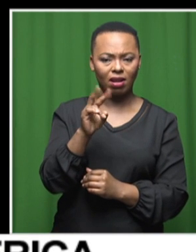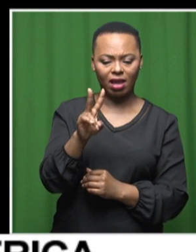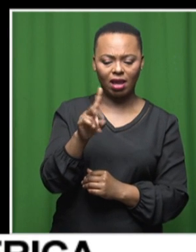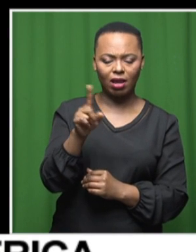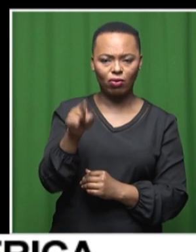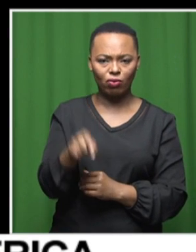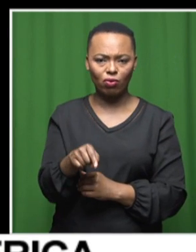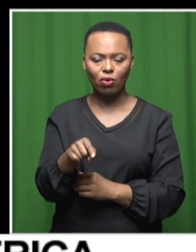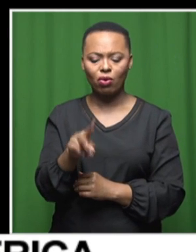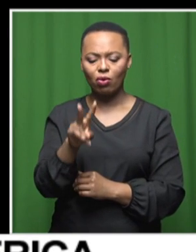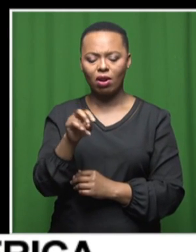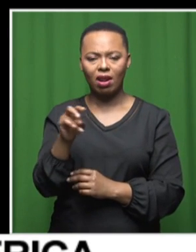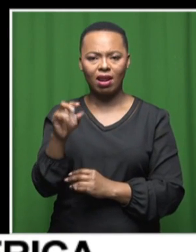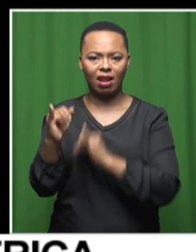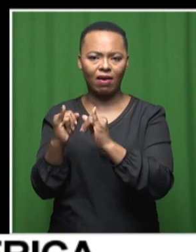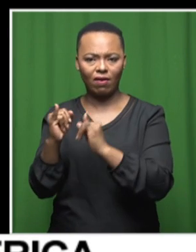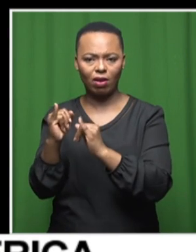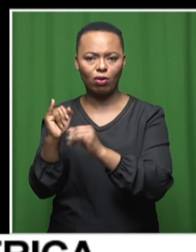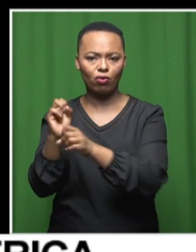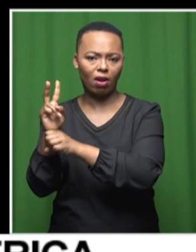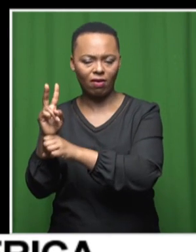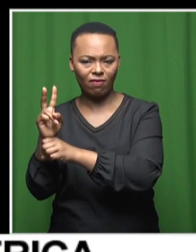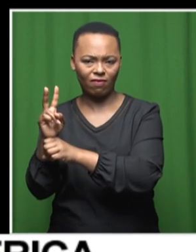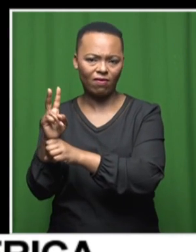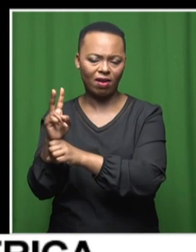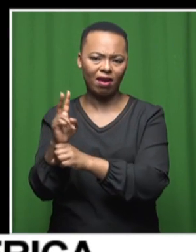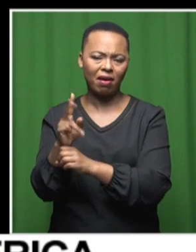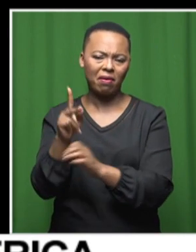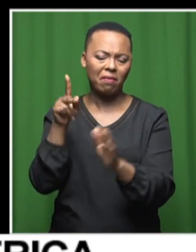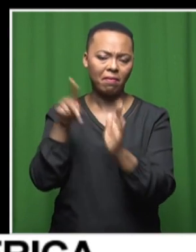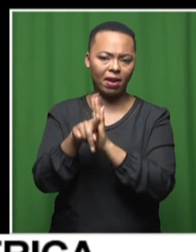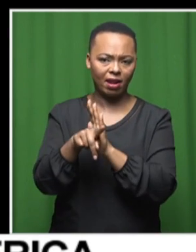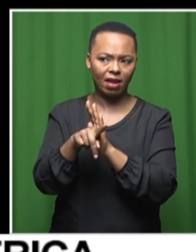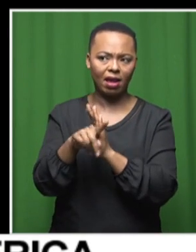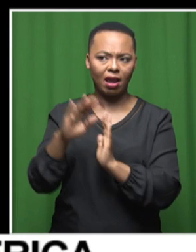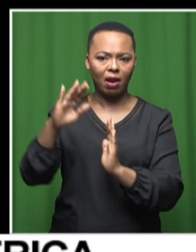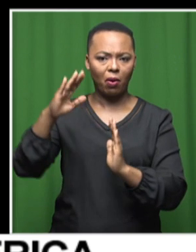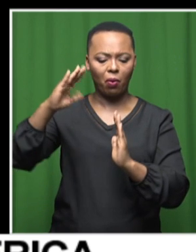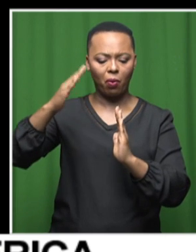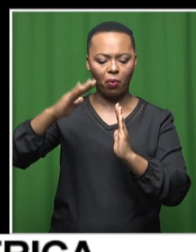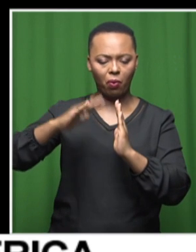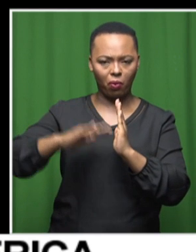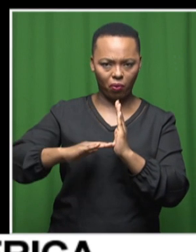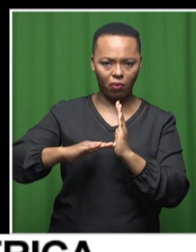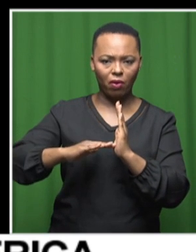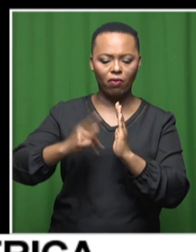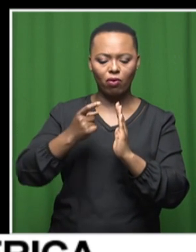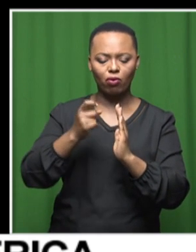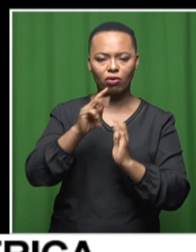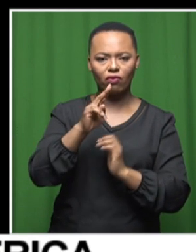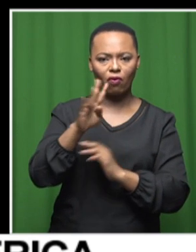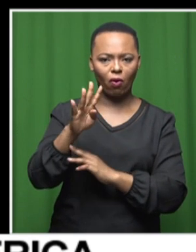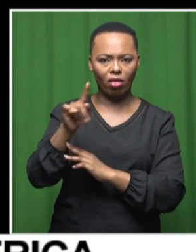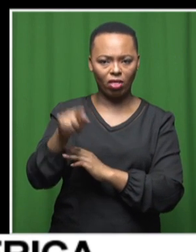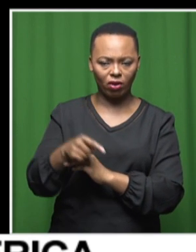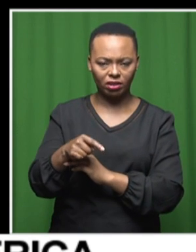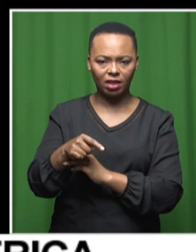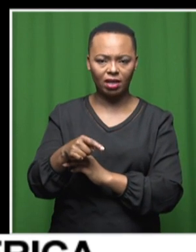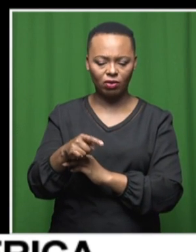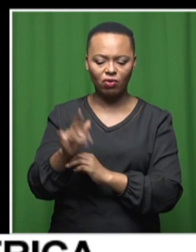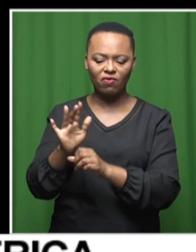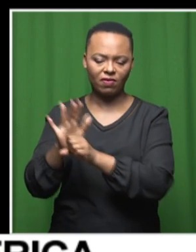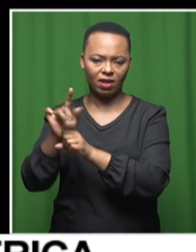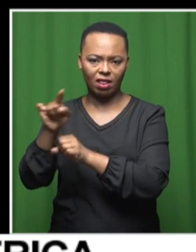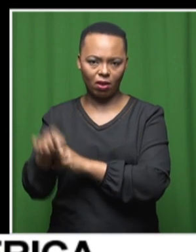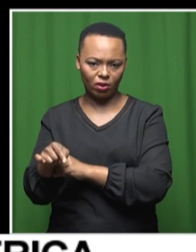and 2011-12, our murders decreased from about 24,000 down to nearly